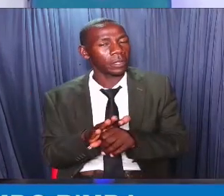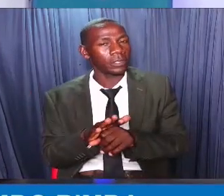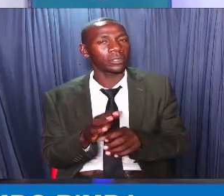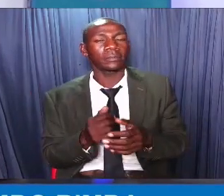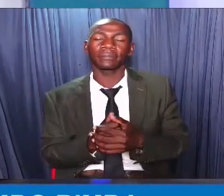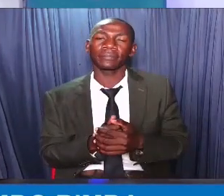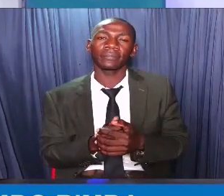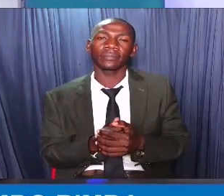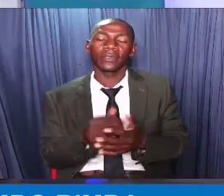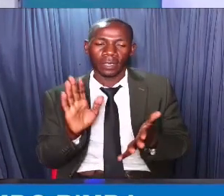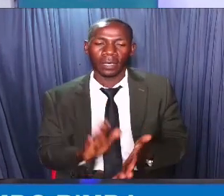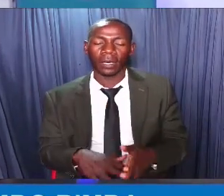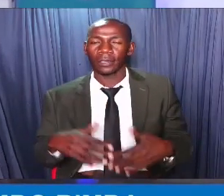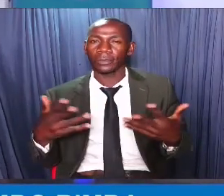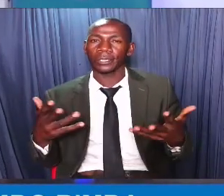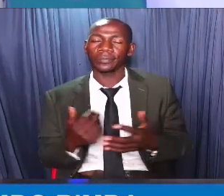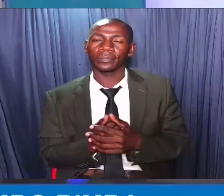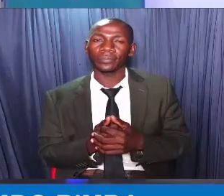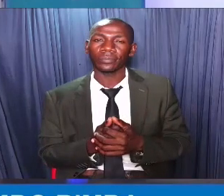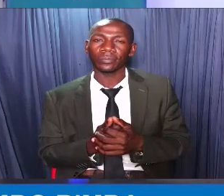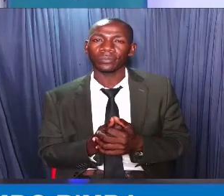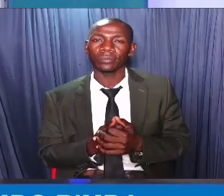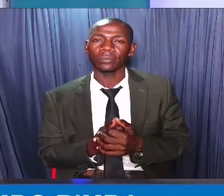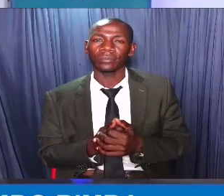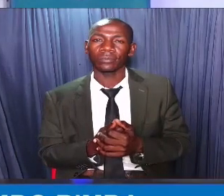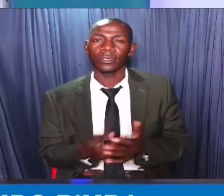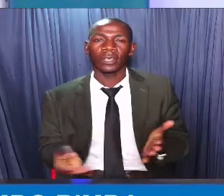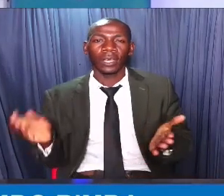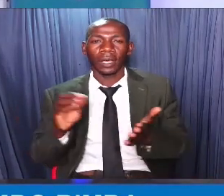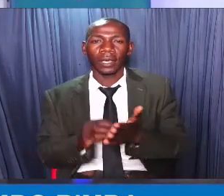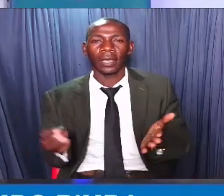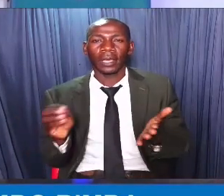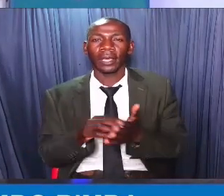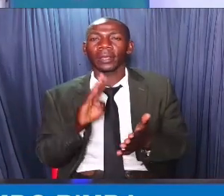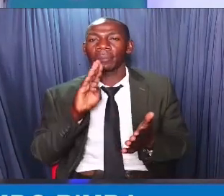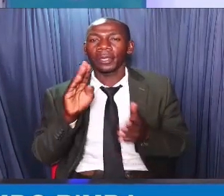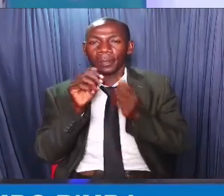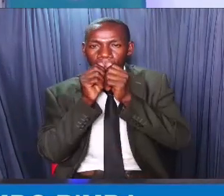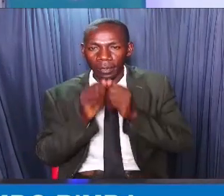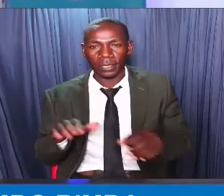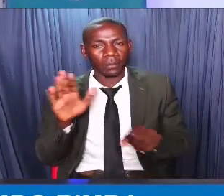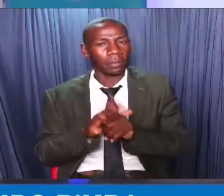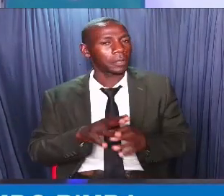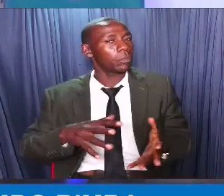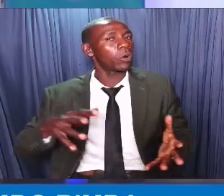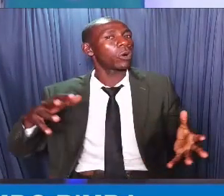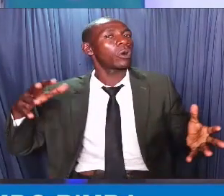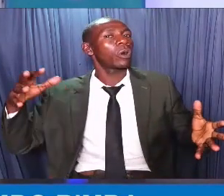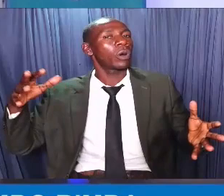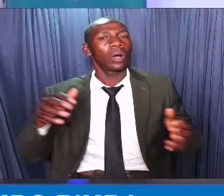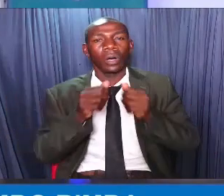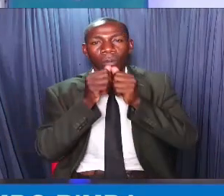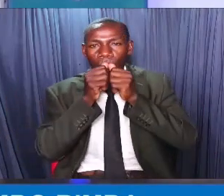you so much. Hallelujah. Hallelujah. Tena mubarikiwe sana. And be blessed more and more. Wewe baraka za